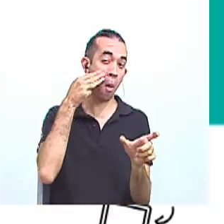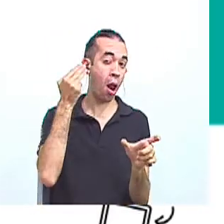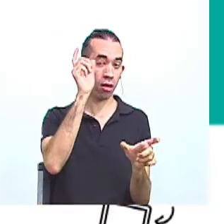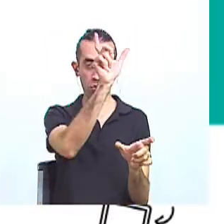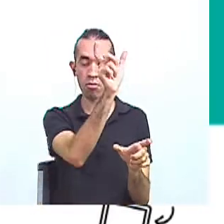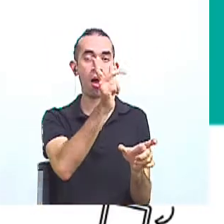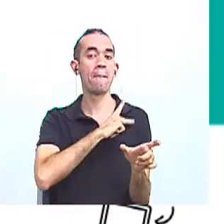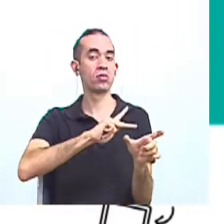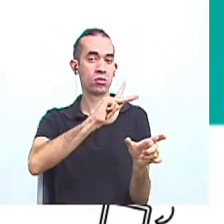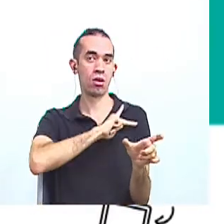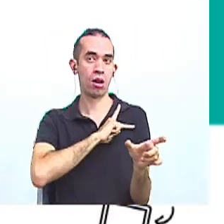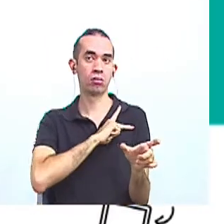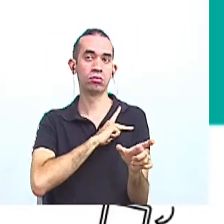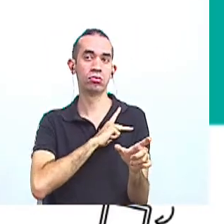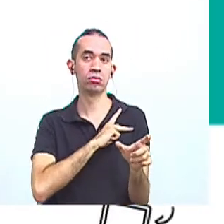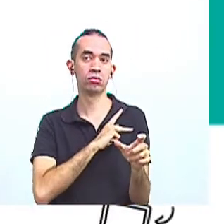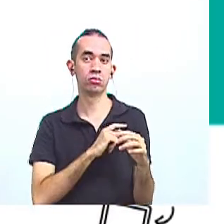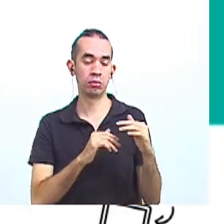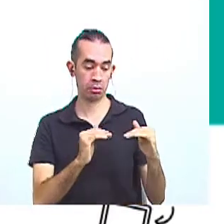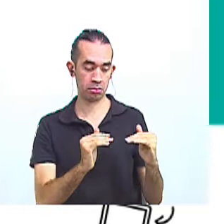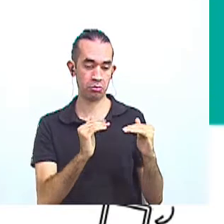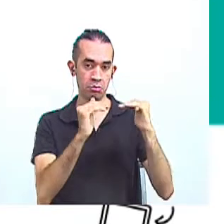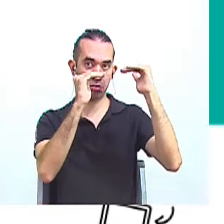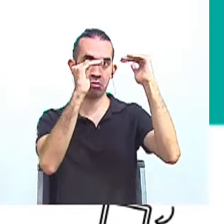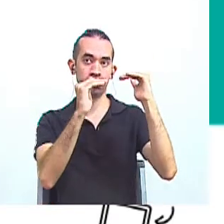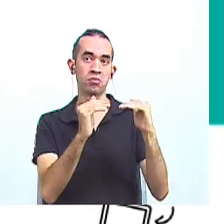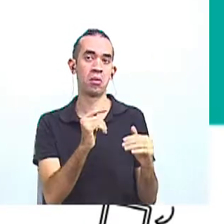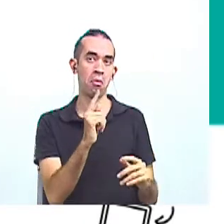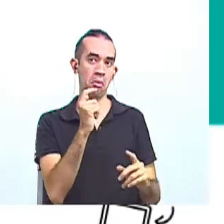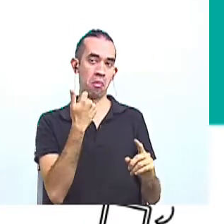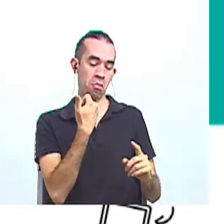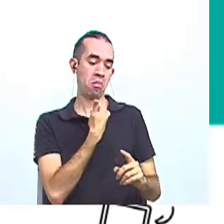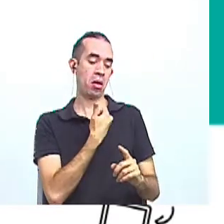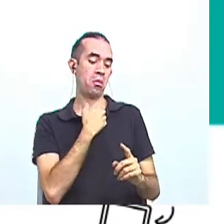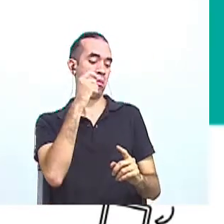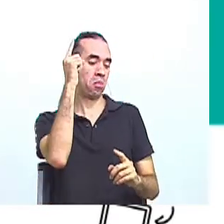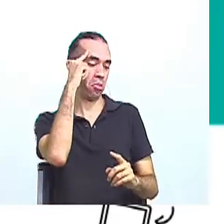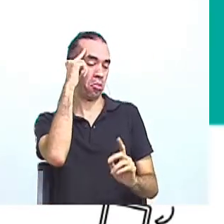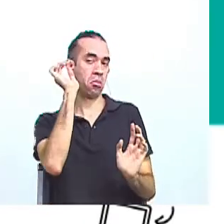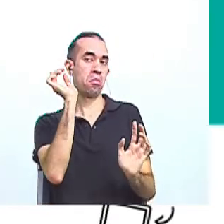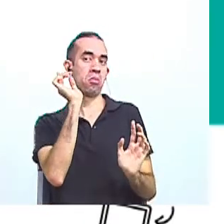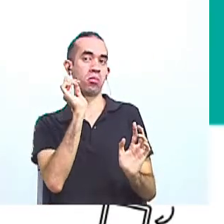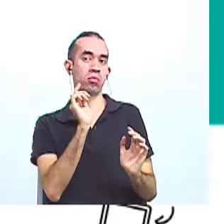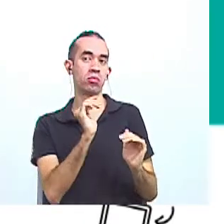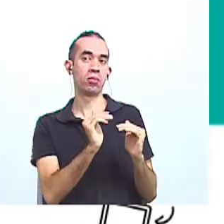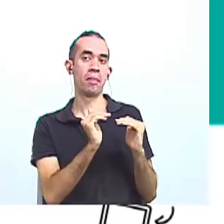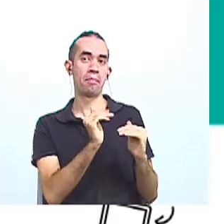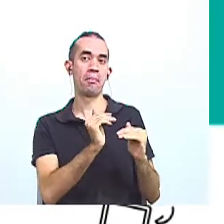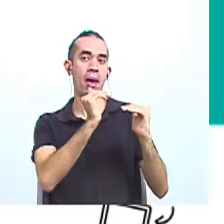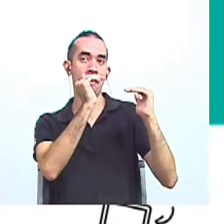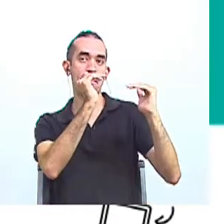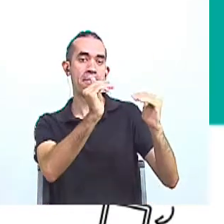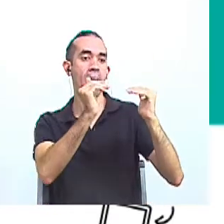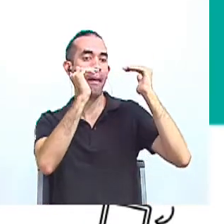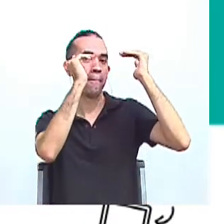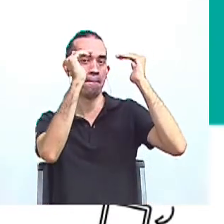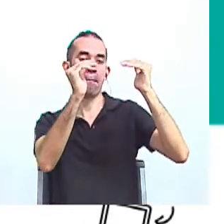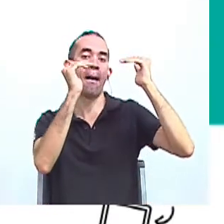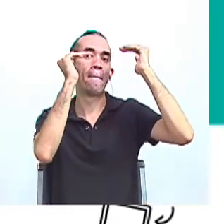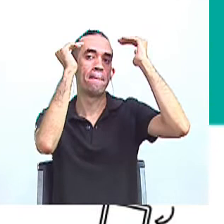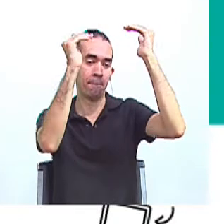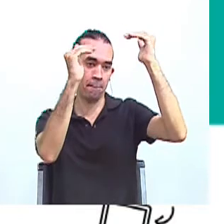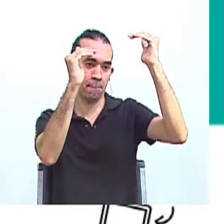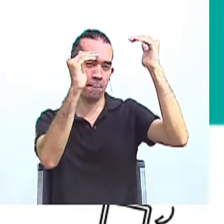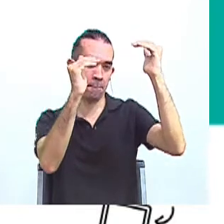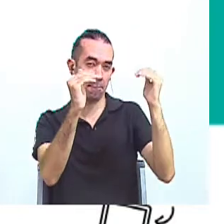of view. It begins in the lower part as subjective and it goes higher and higher till a strong point of